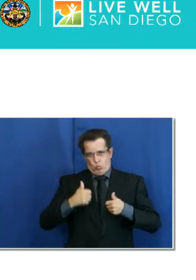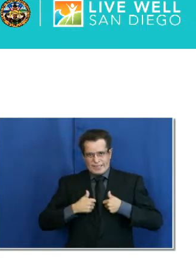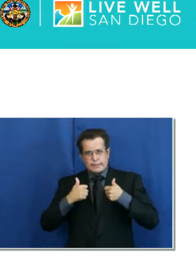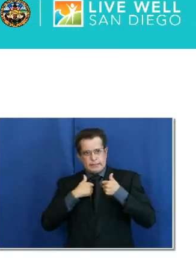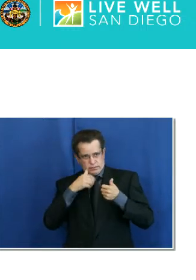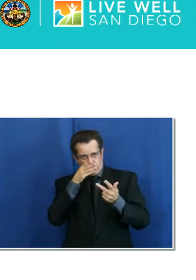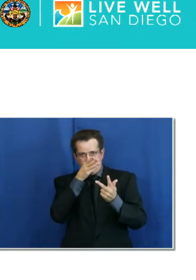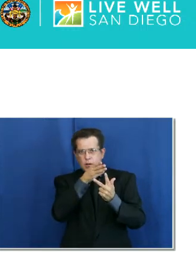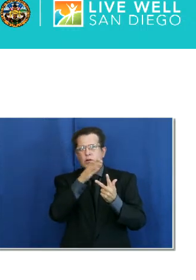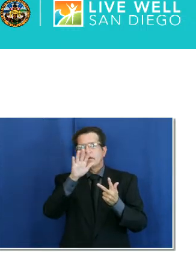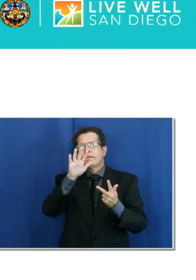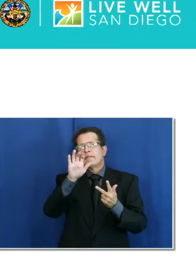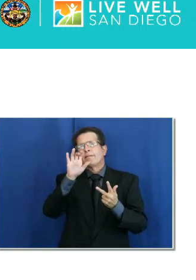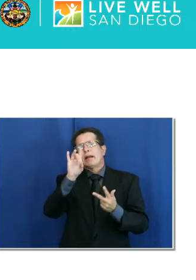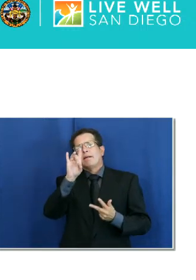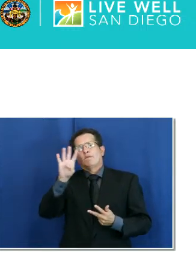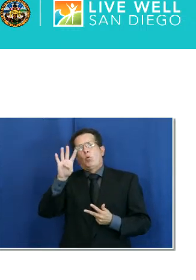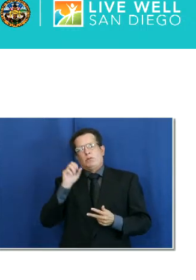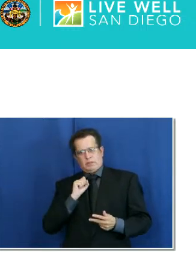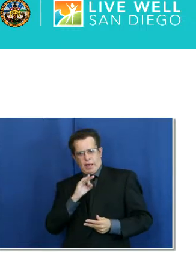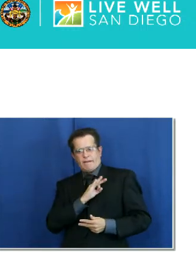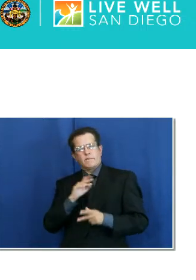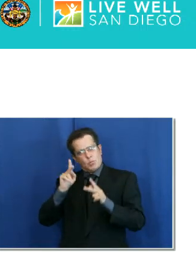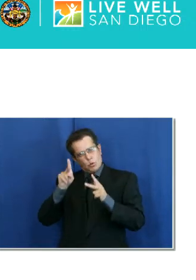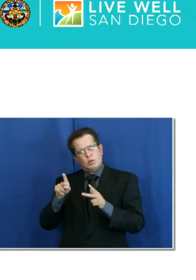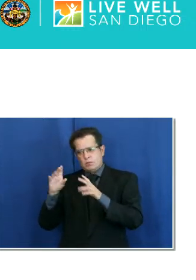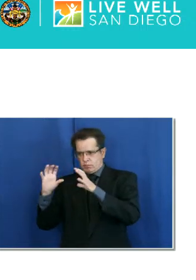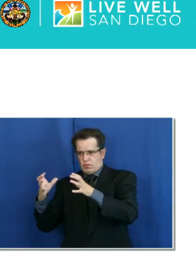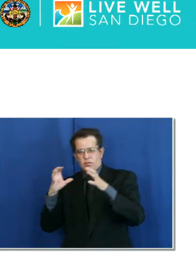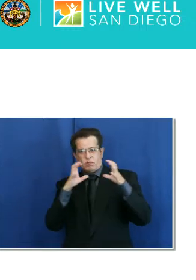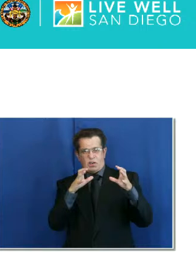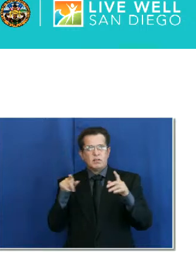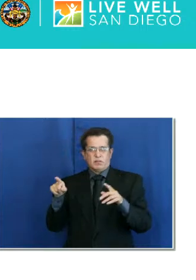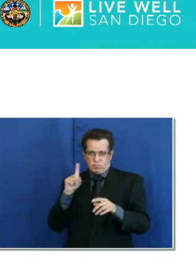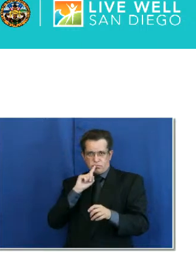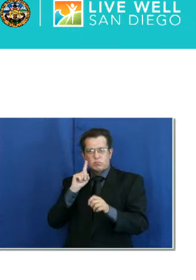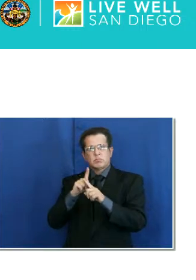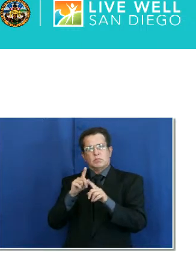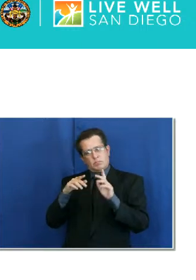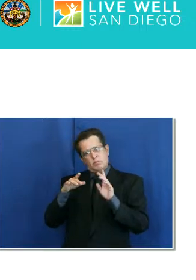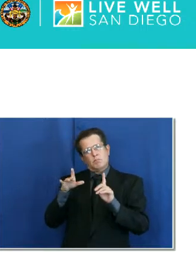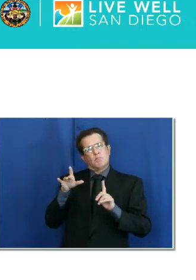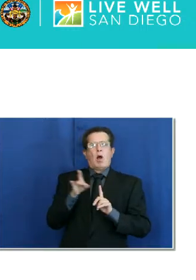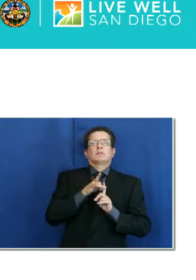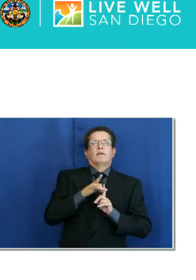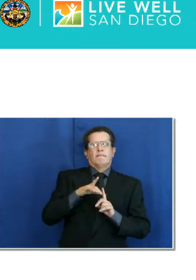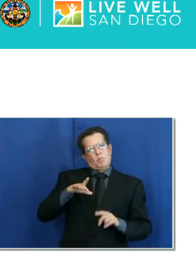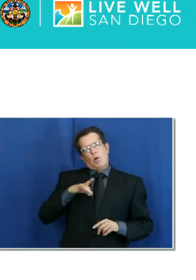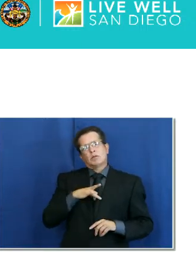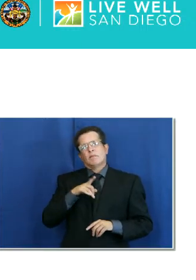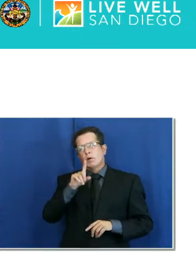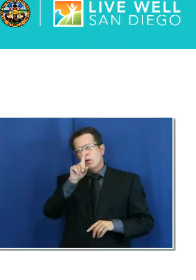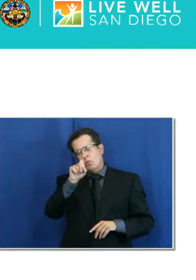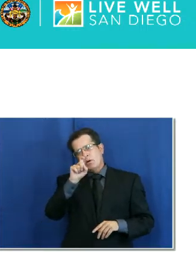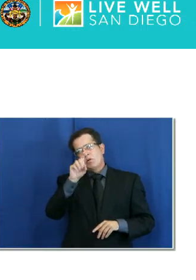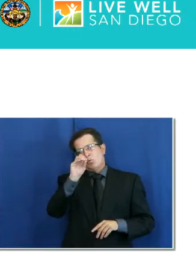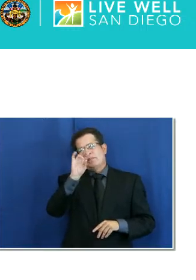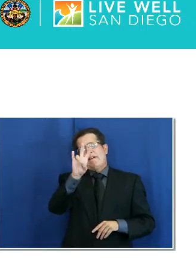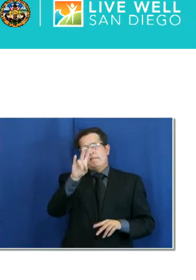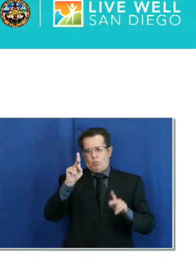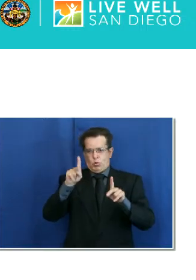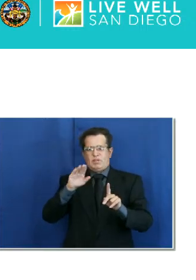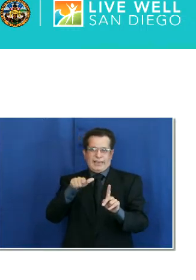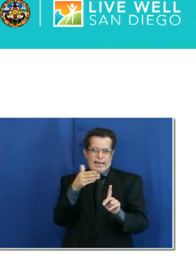residents and 584 staff members reported as being positive, and includes 107